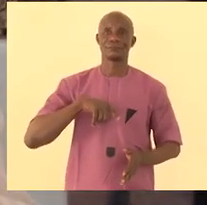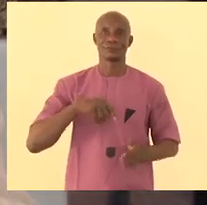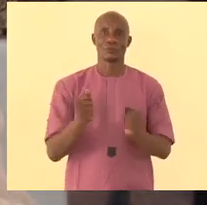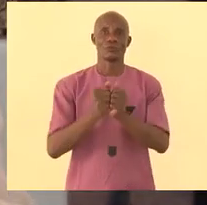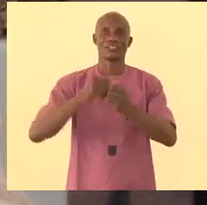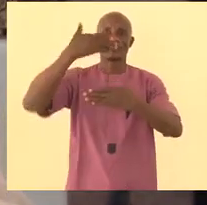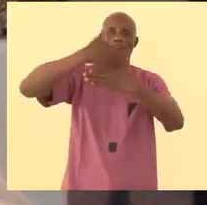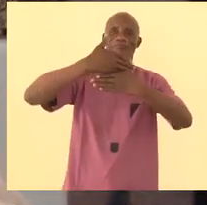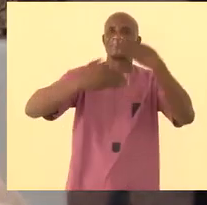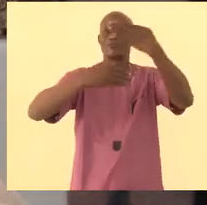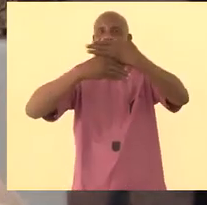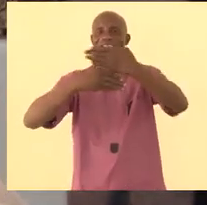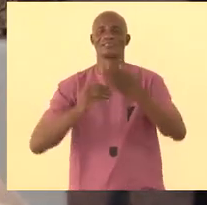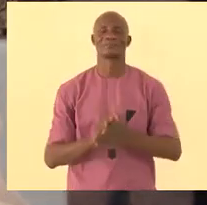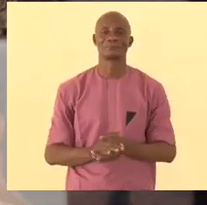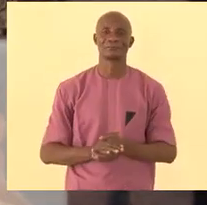tall fences.